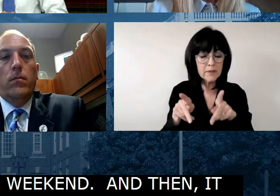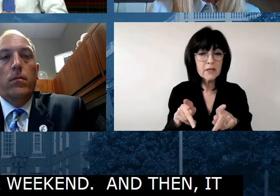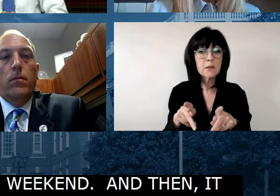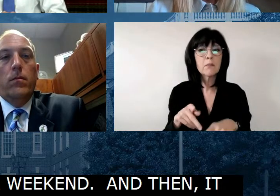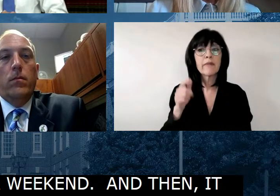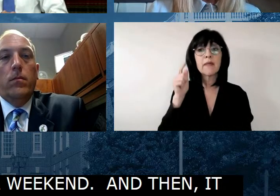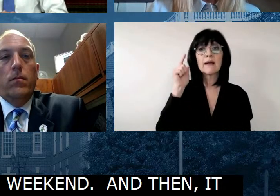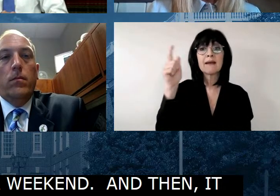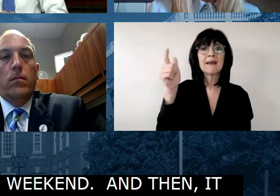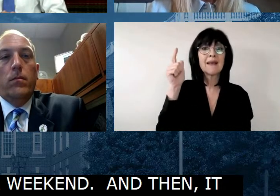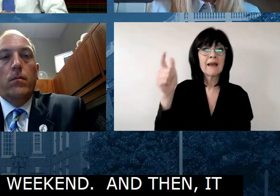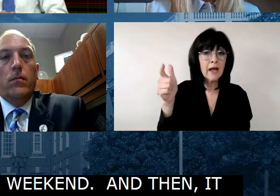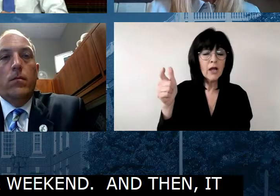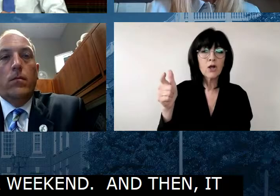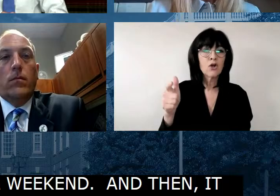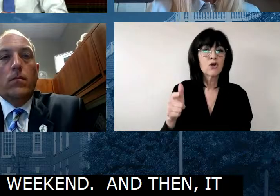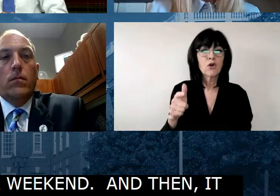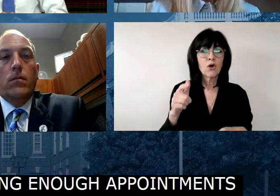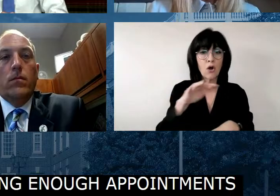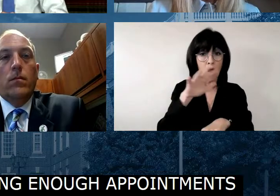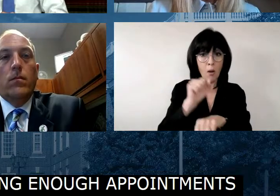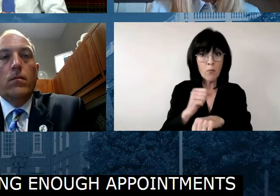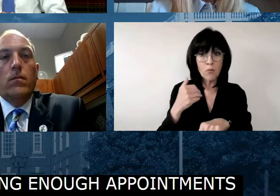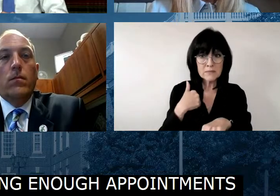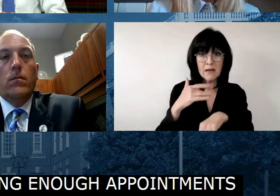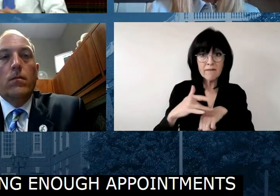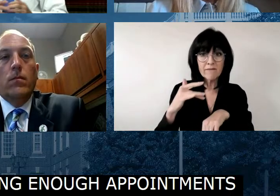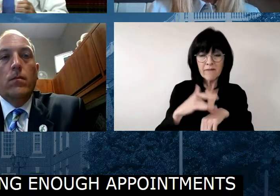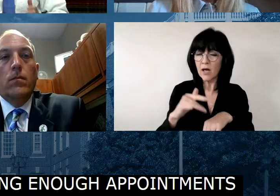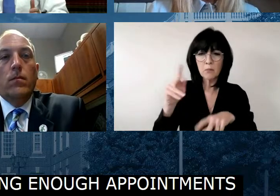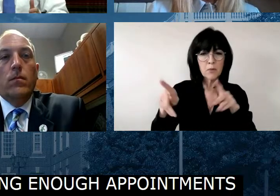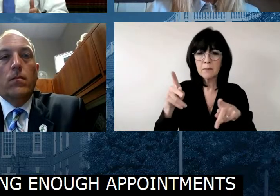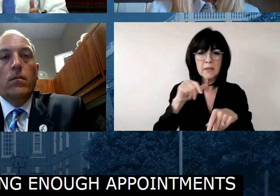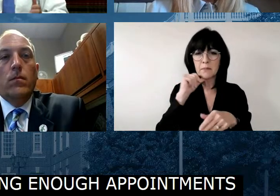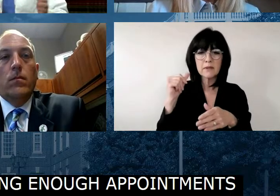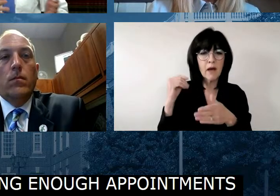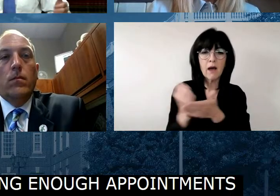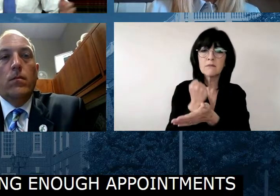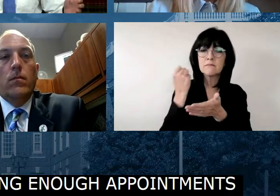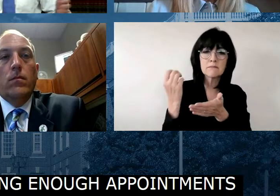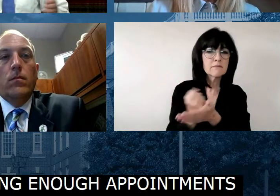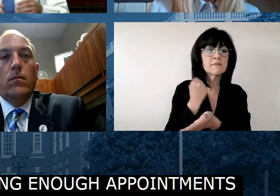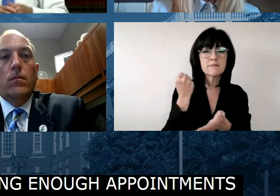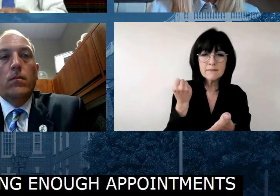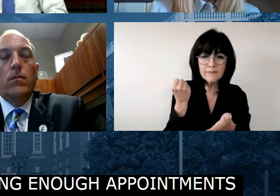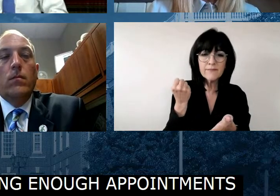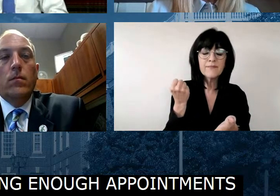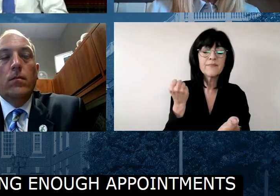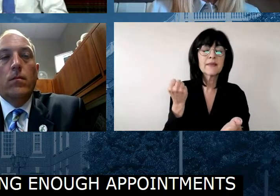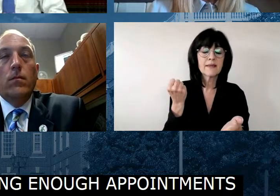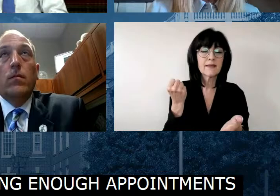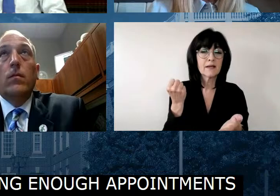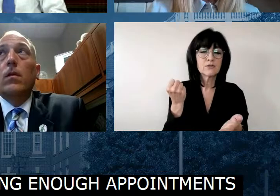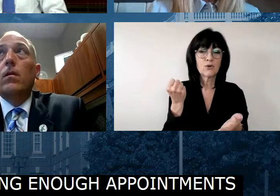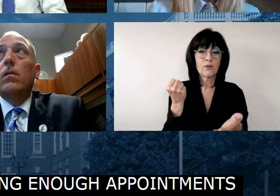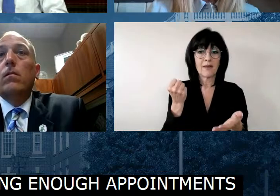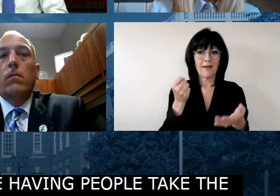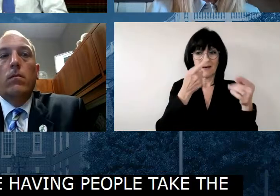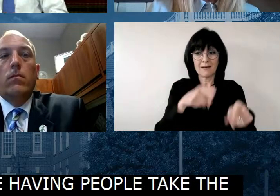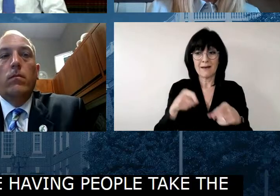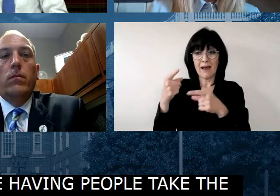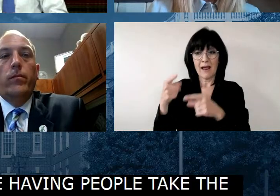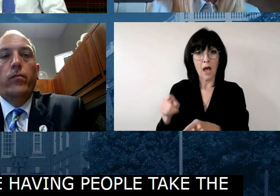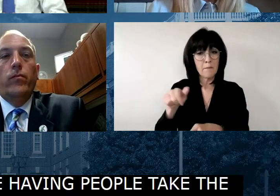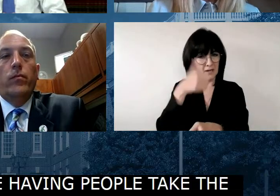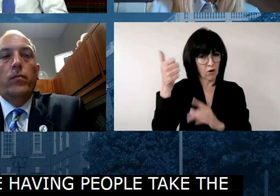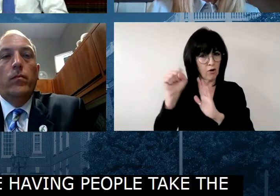And so you can see the decline after that. So as we evaluated this, and this was happening in states across the country,